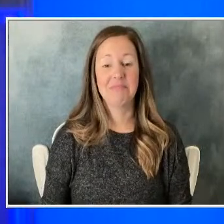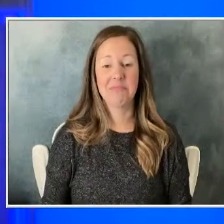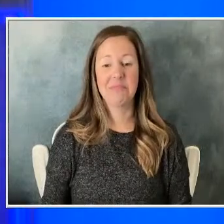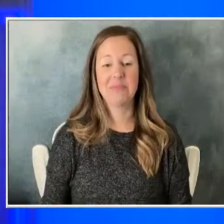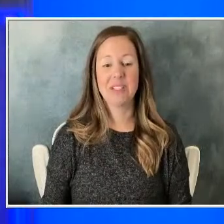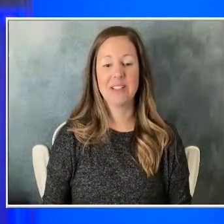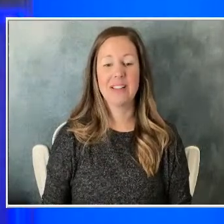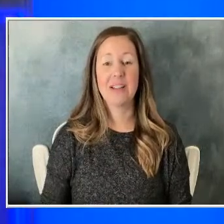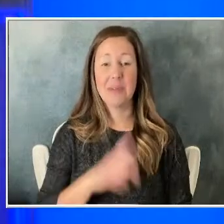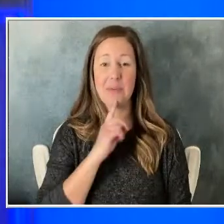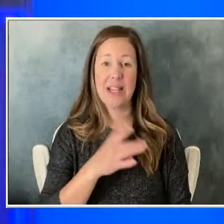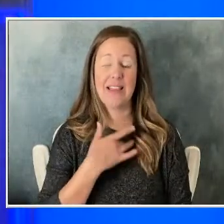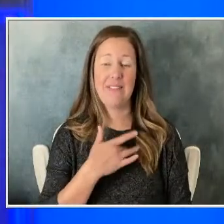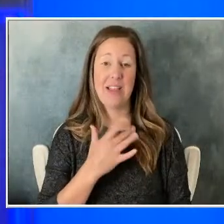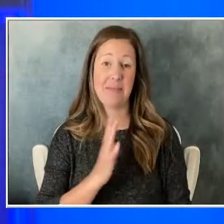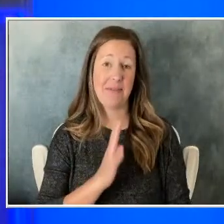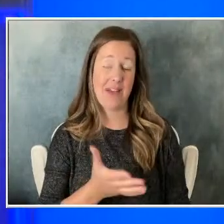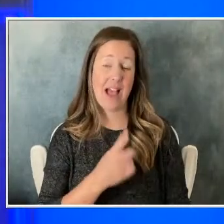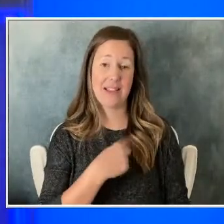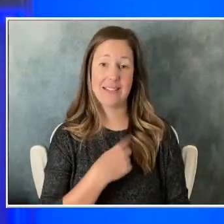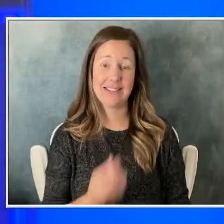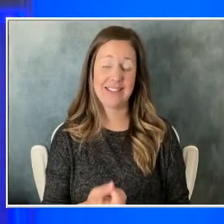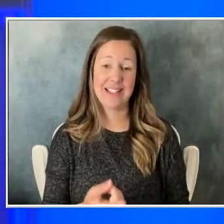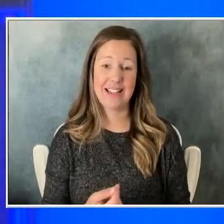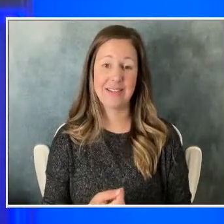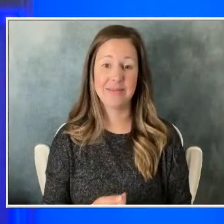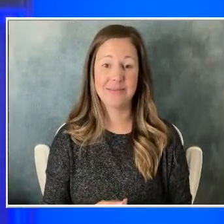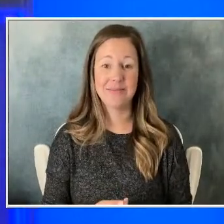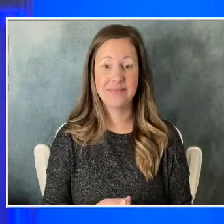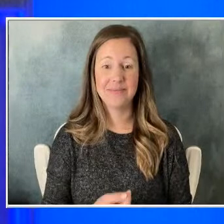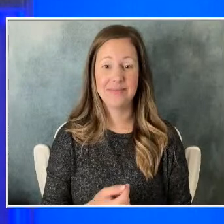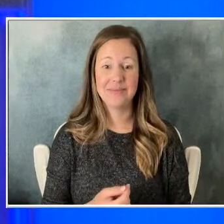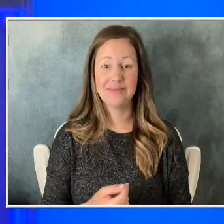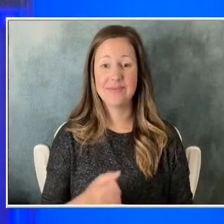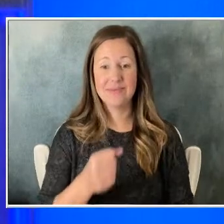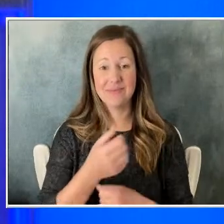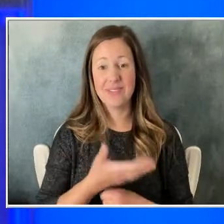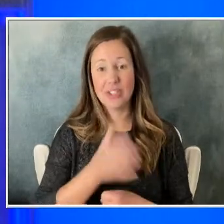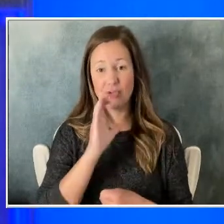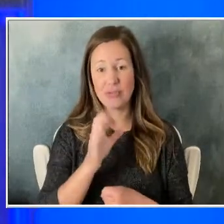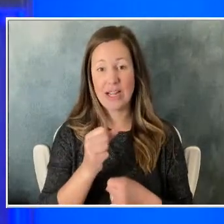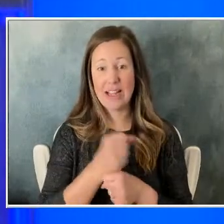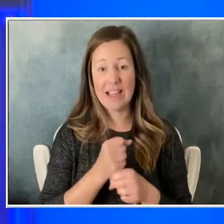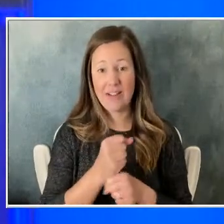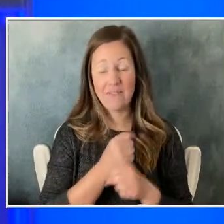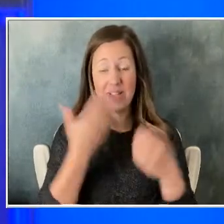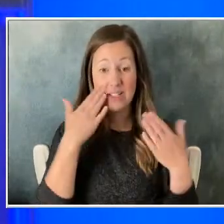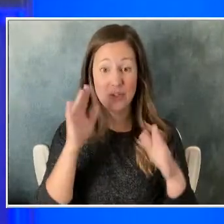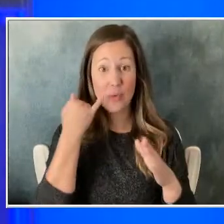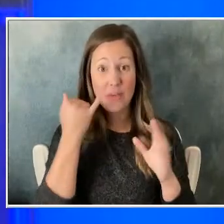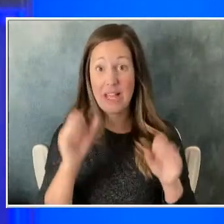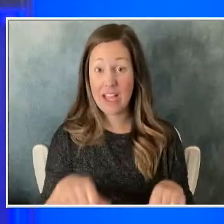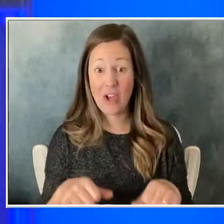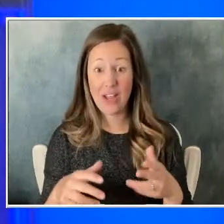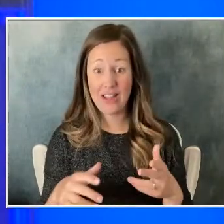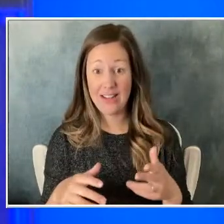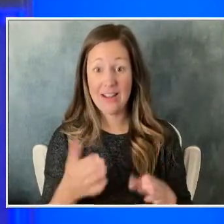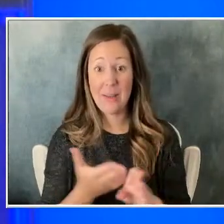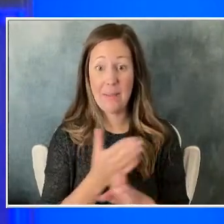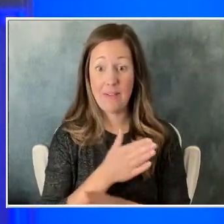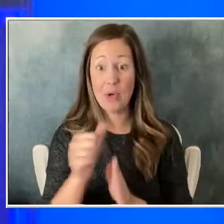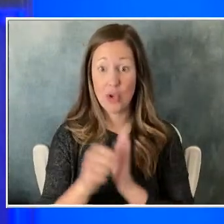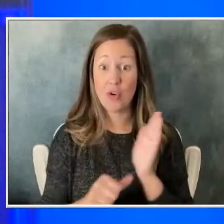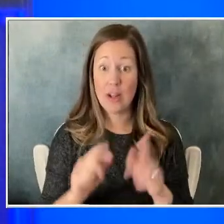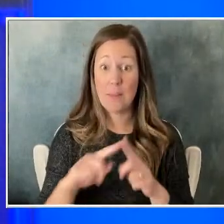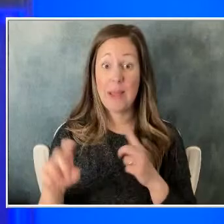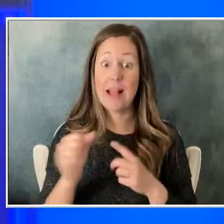much everything, drink coffee, which I didn't know if I could before surgery. I'm thankful for